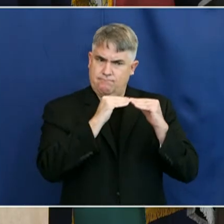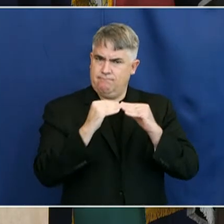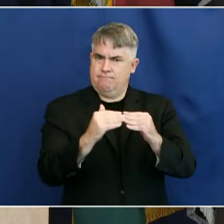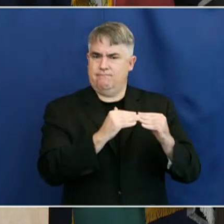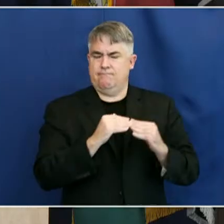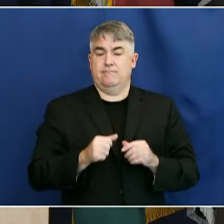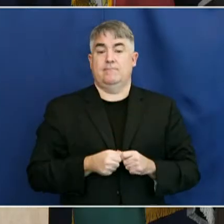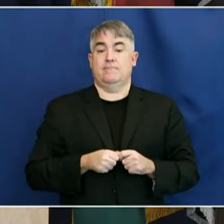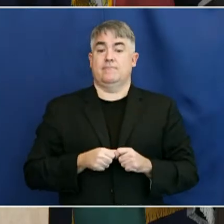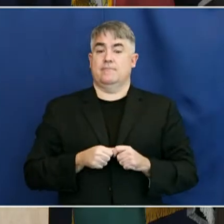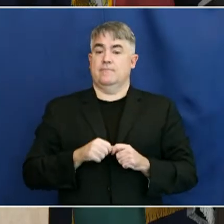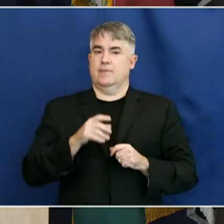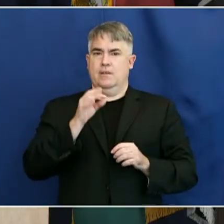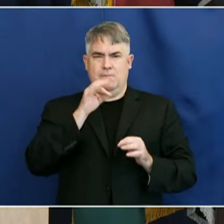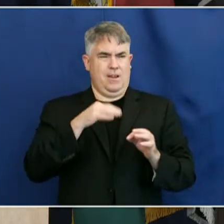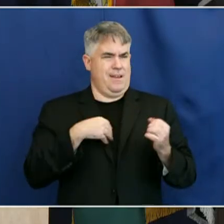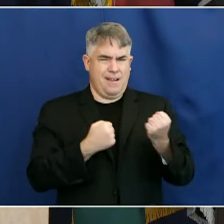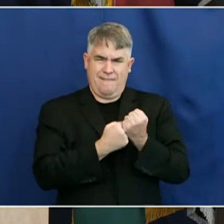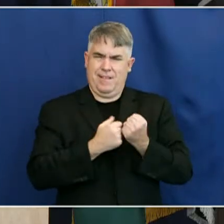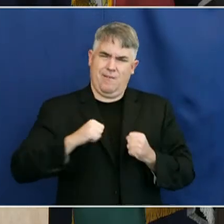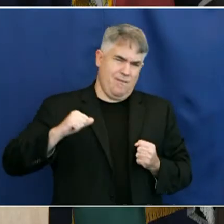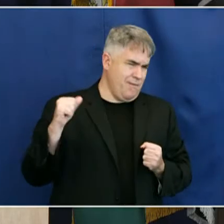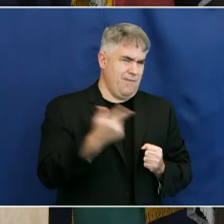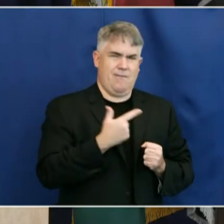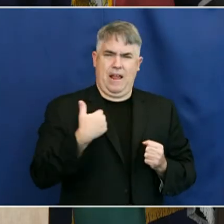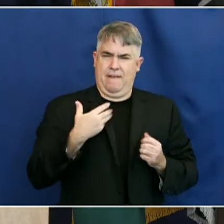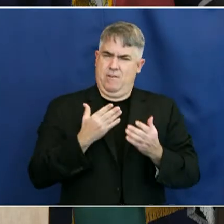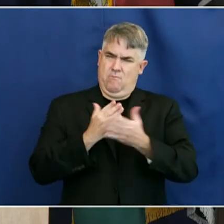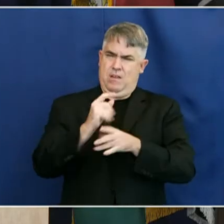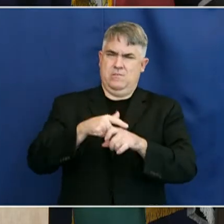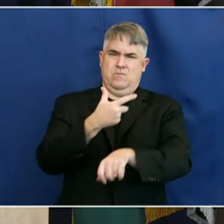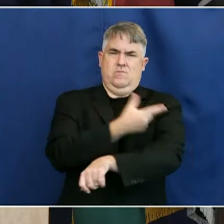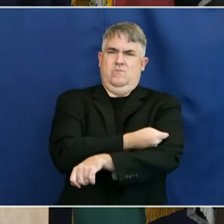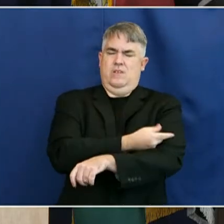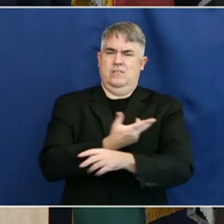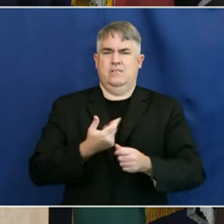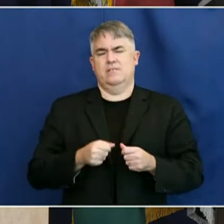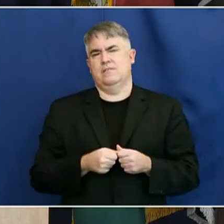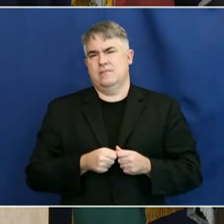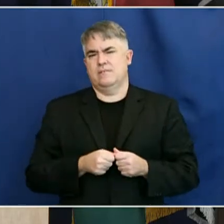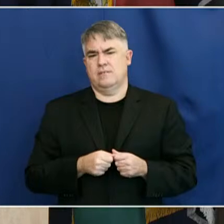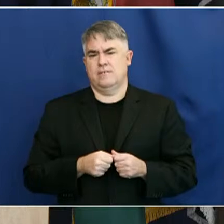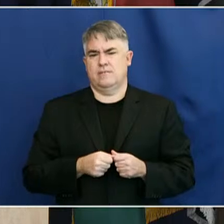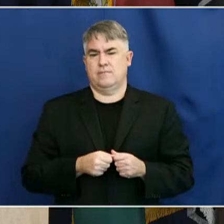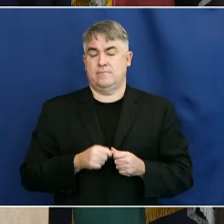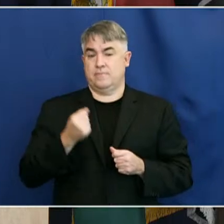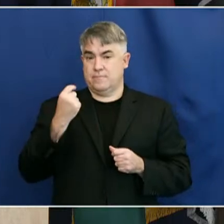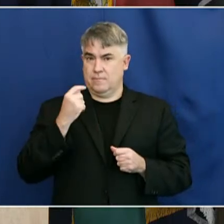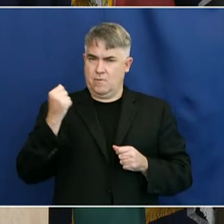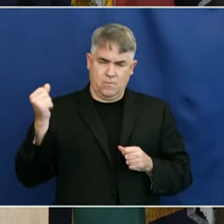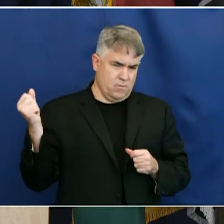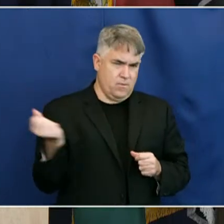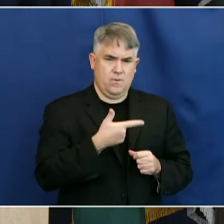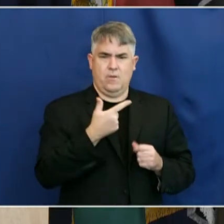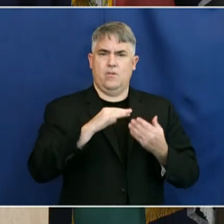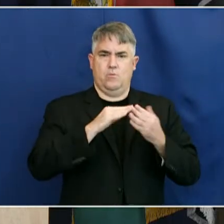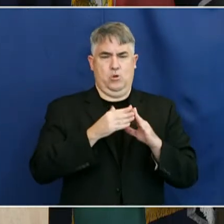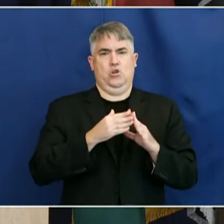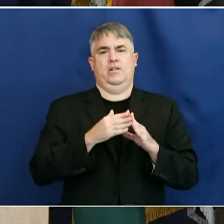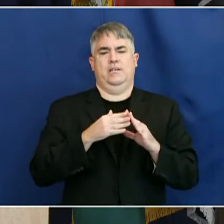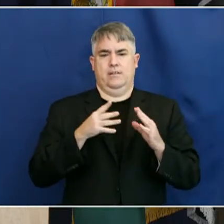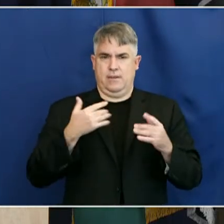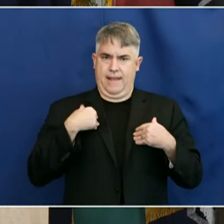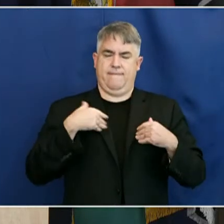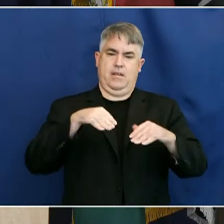advocating for additional distribution of vaccines and ensure that our community members that have been the hardest have